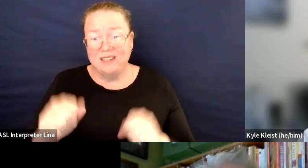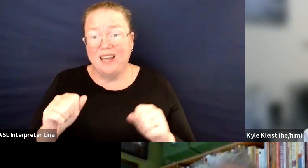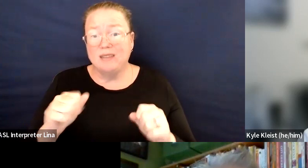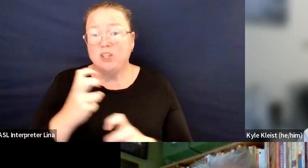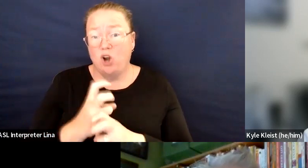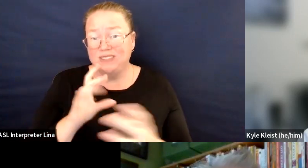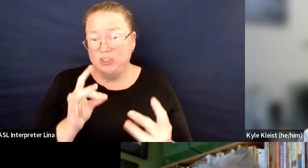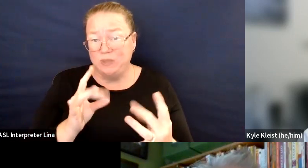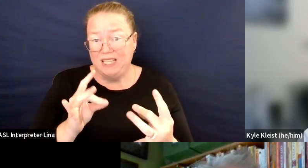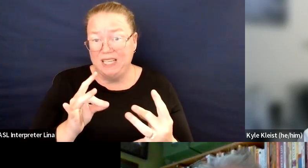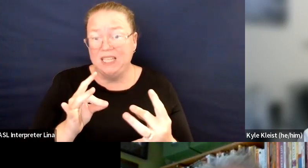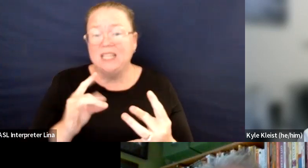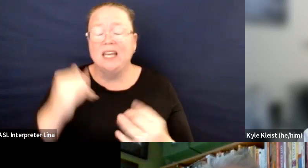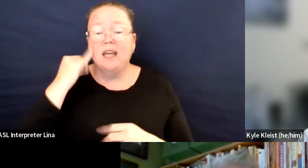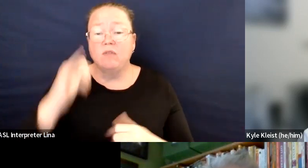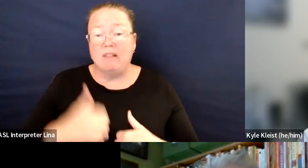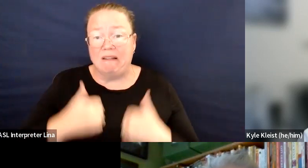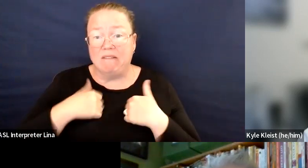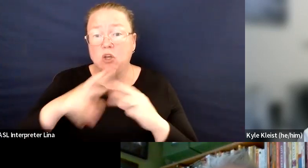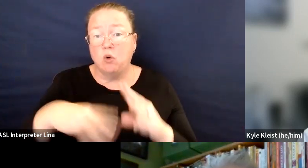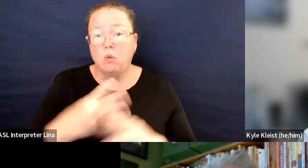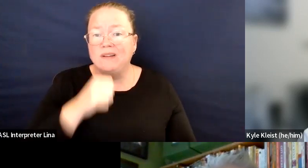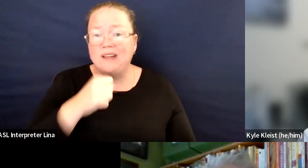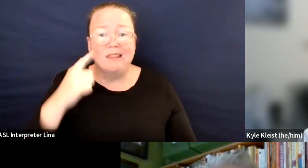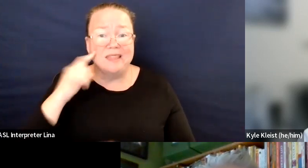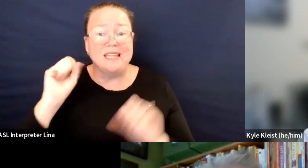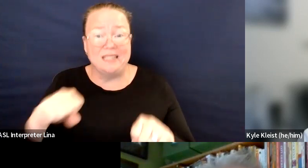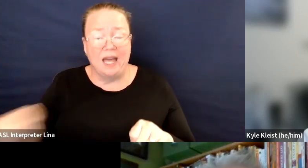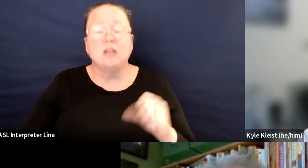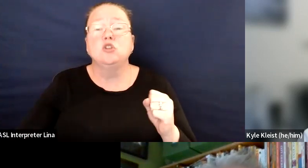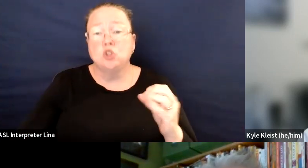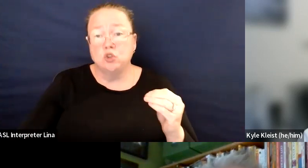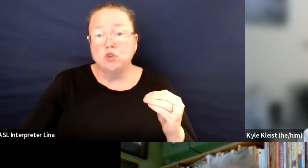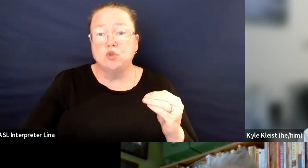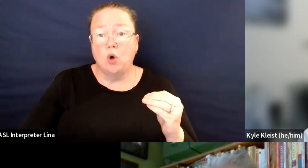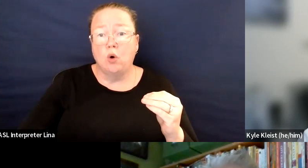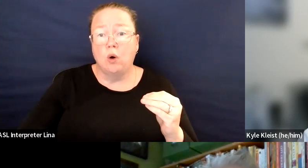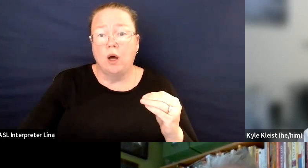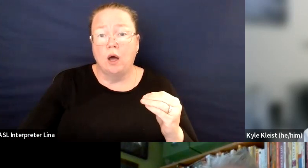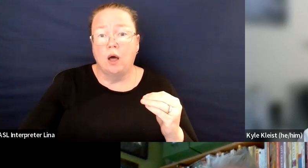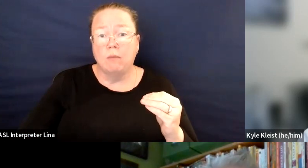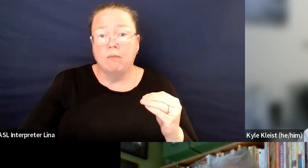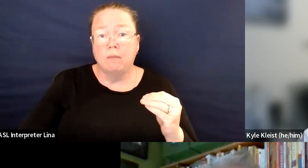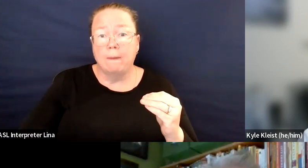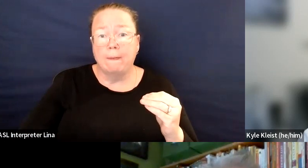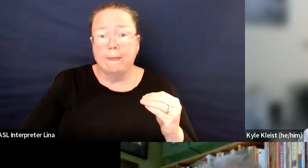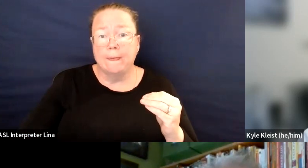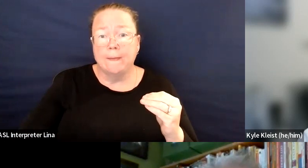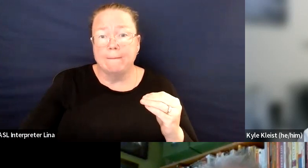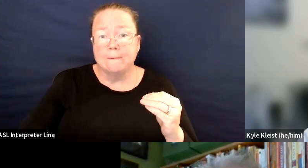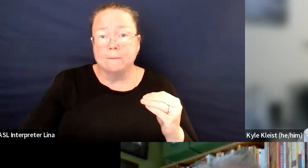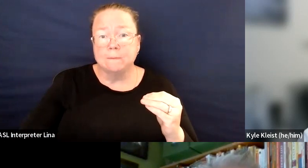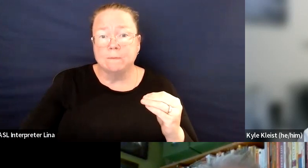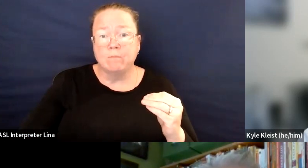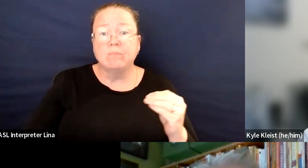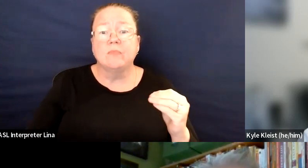tricky if you're living in a world that doesn't think you can. So therefore, peer support does a wonderful job of